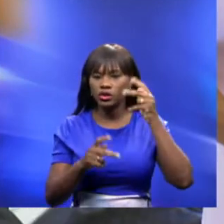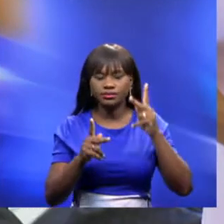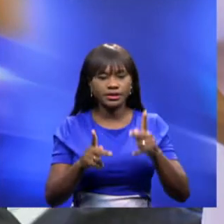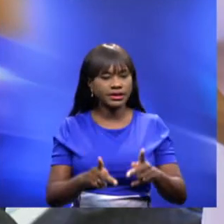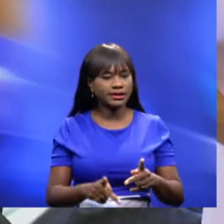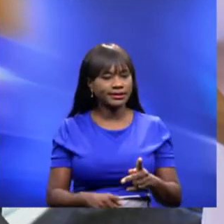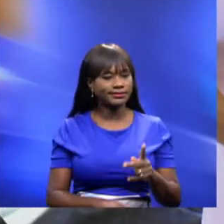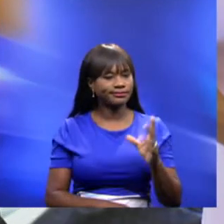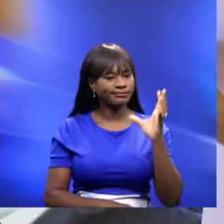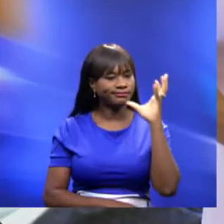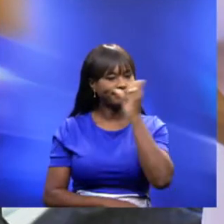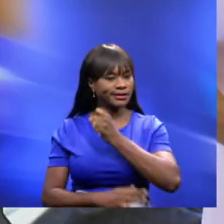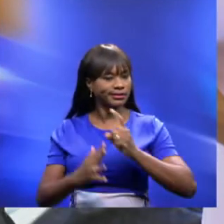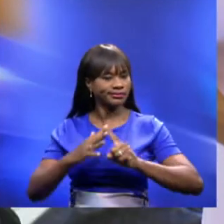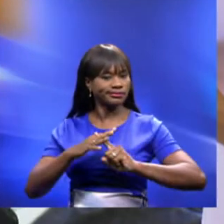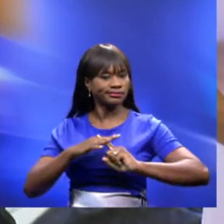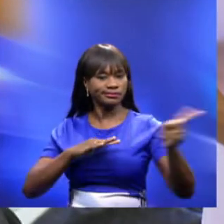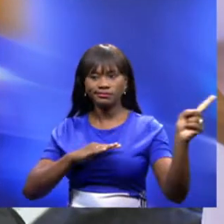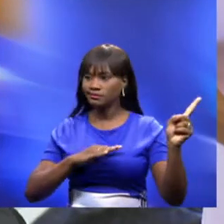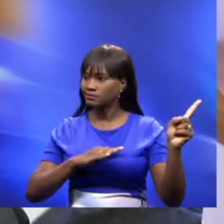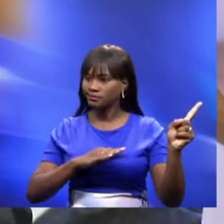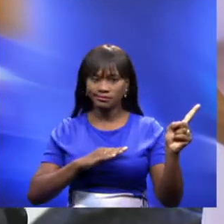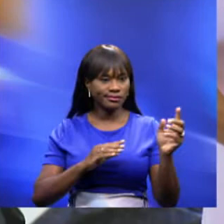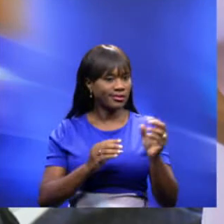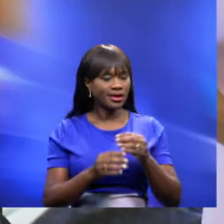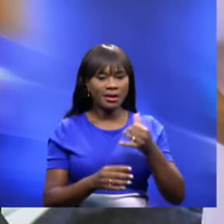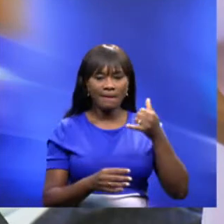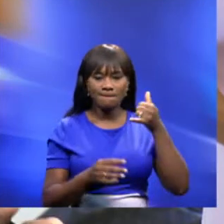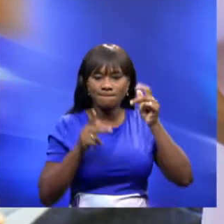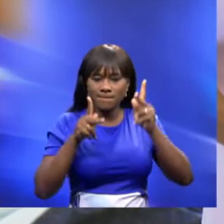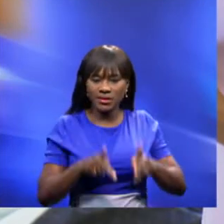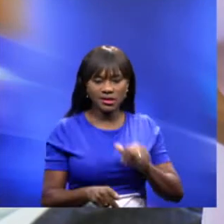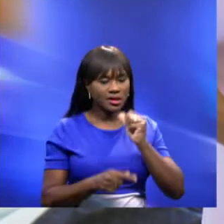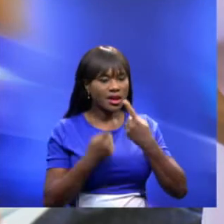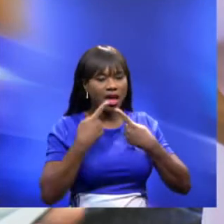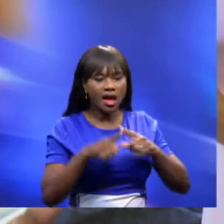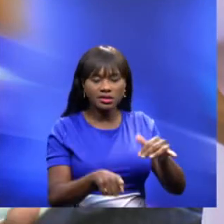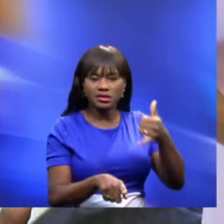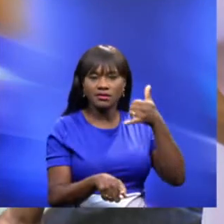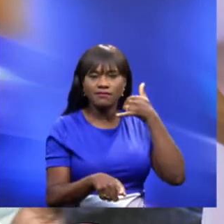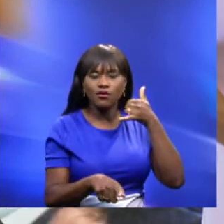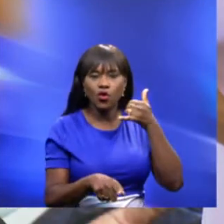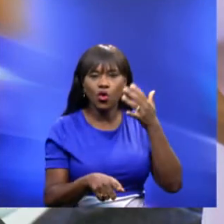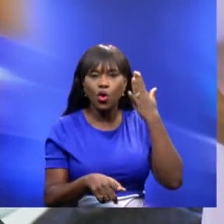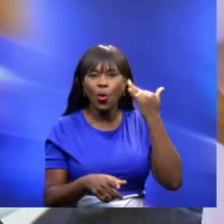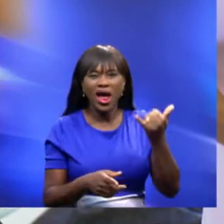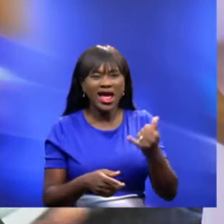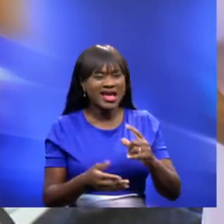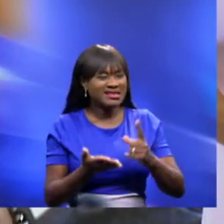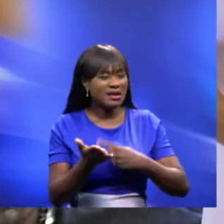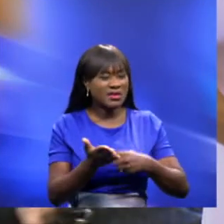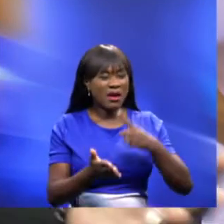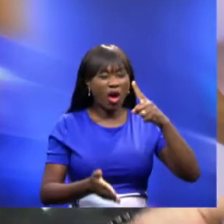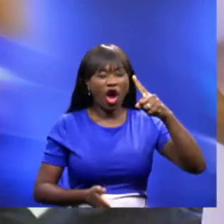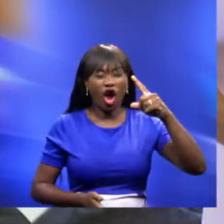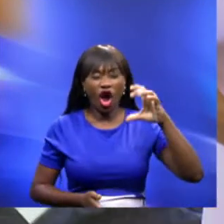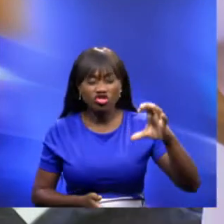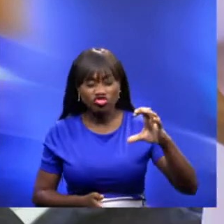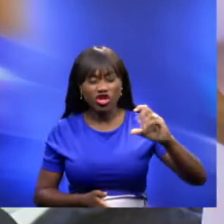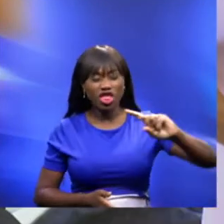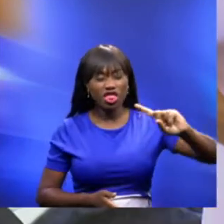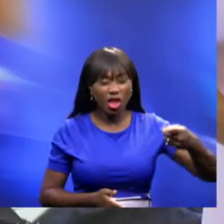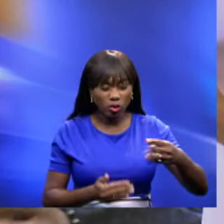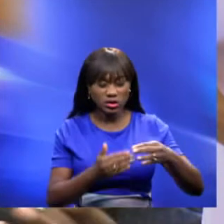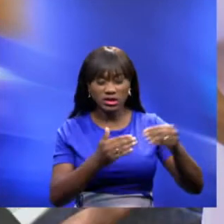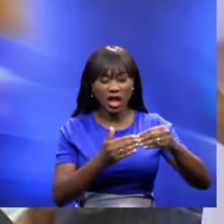send the check to, number disappear, no answer. And talking about that type of money is hundreds of thousands of dollars going in that kind of